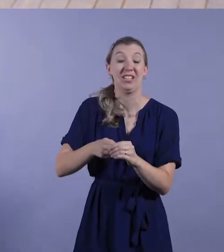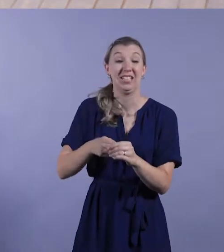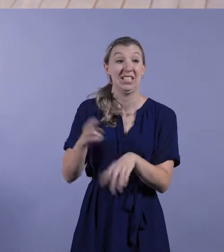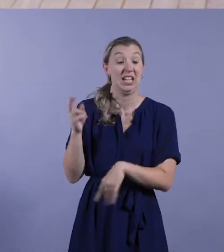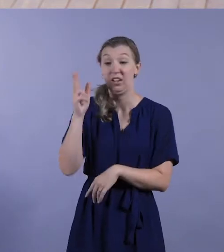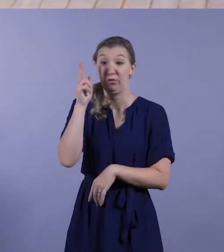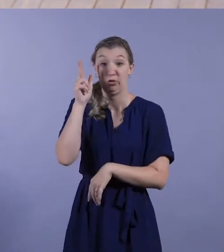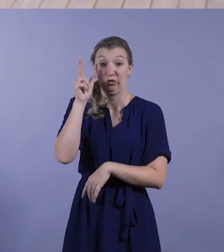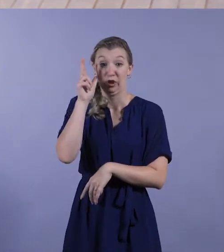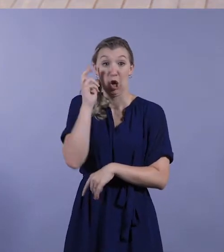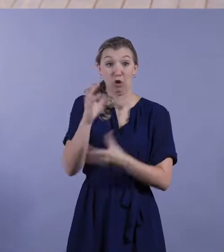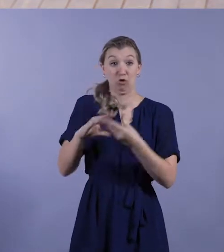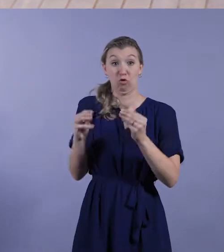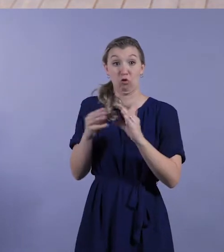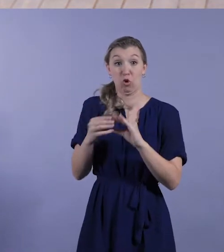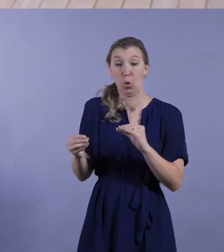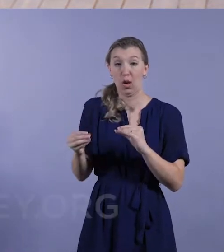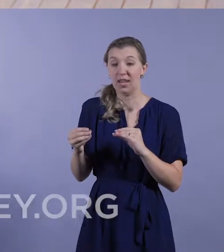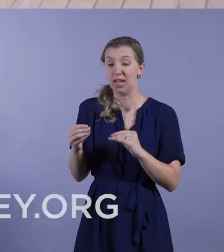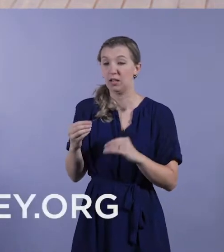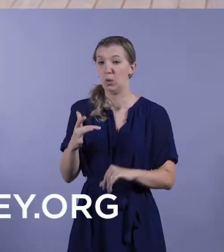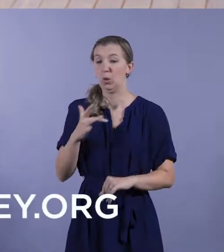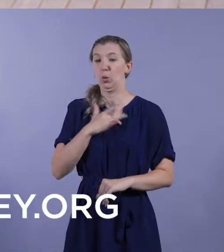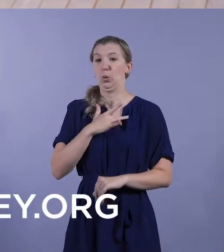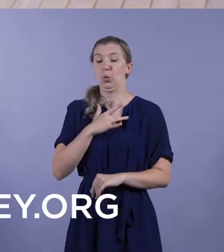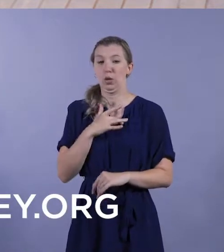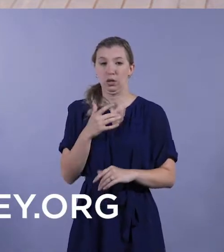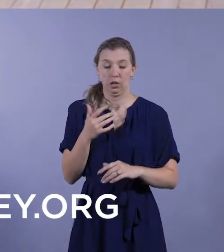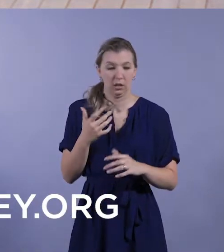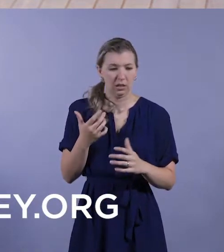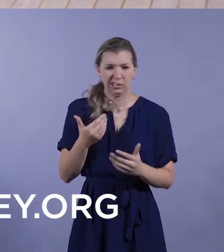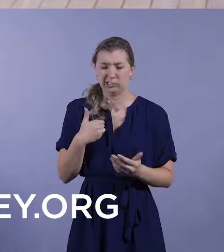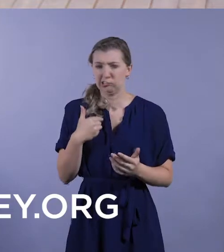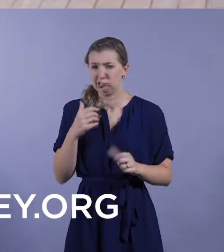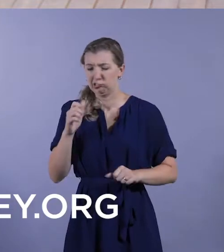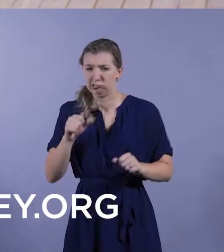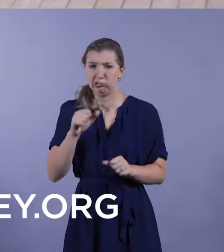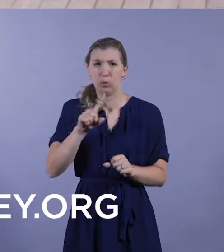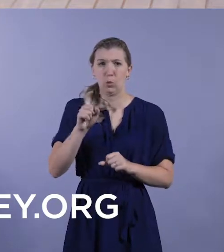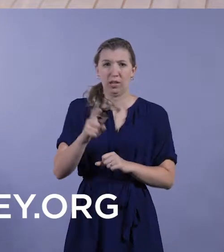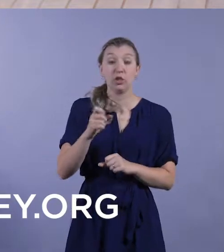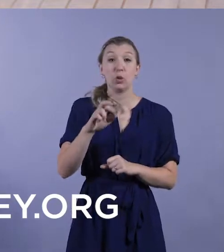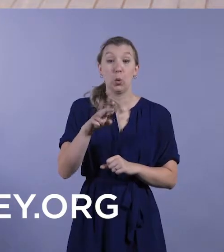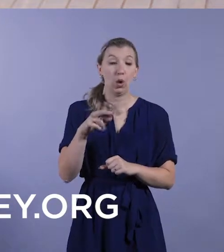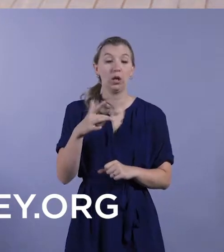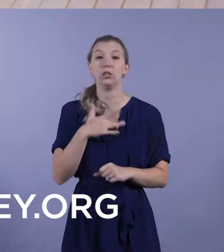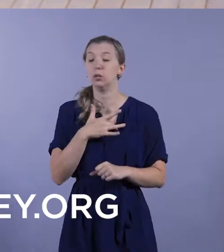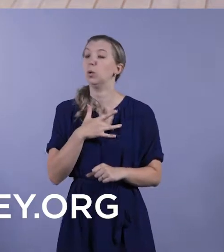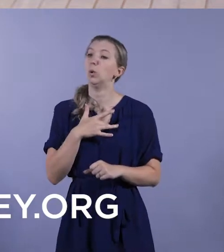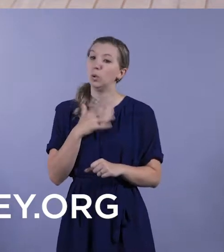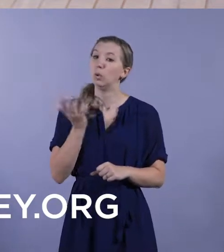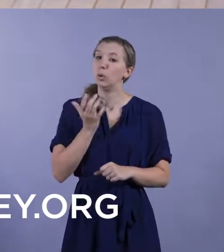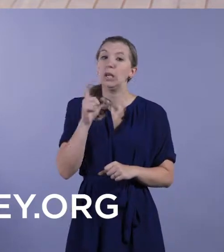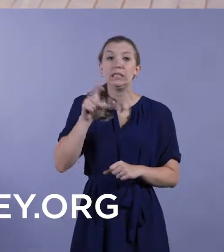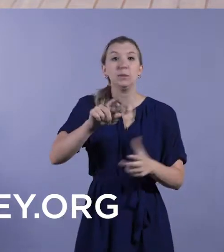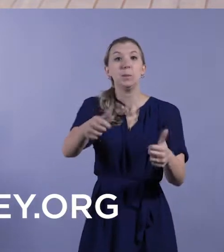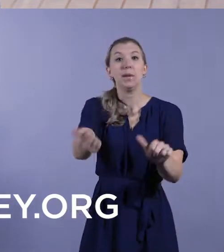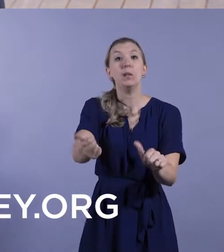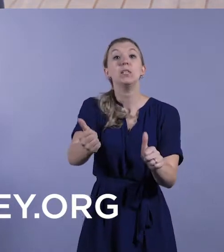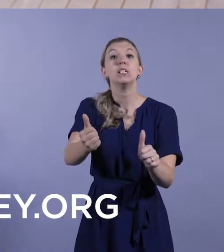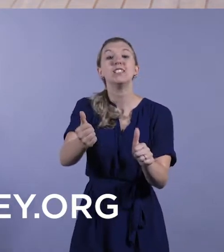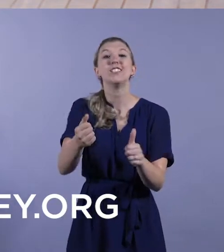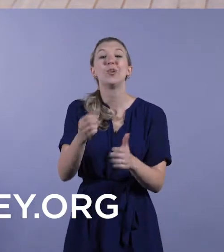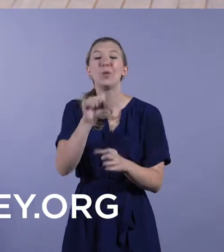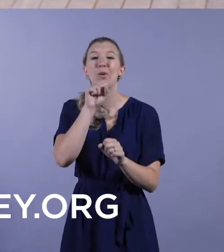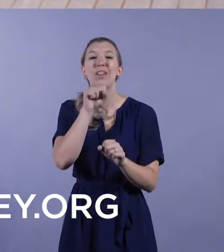anything that gives you cause to ask some questions, or if you desire to be baptized, we would love the